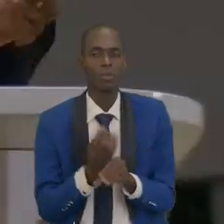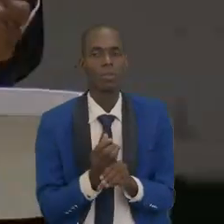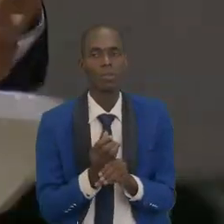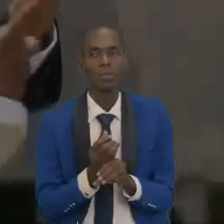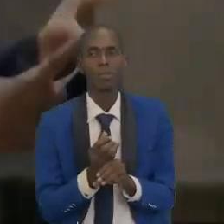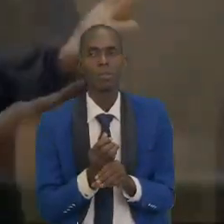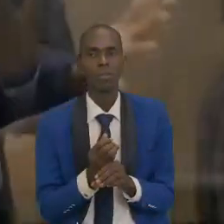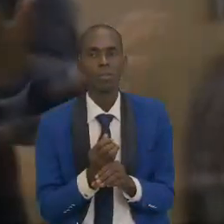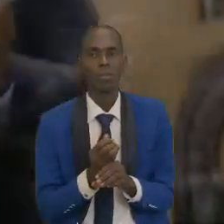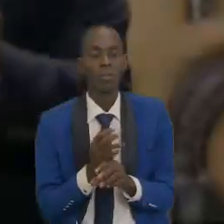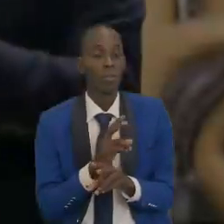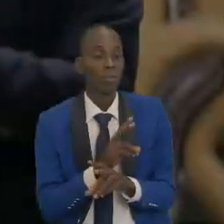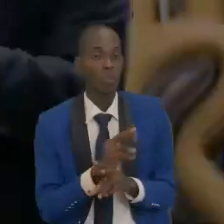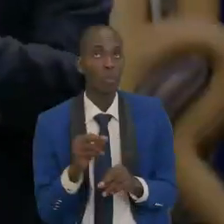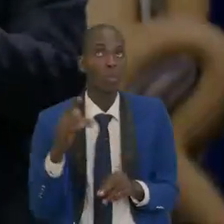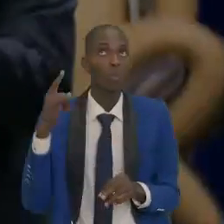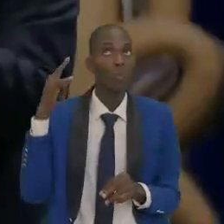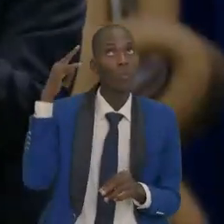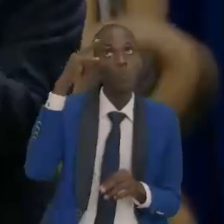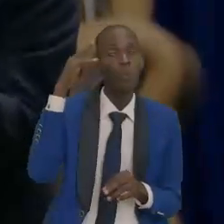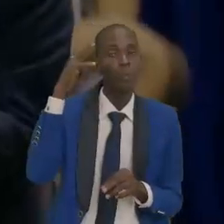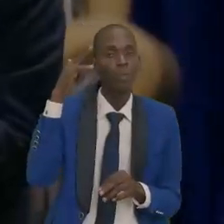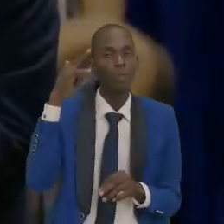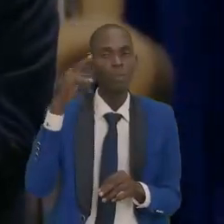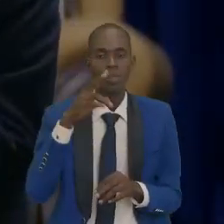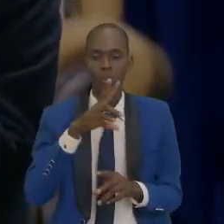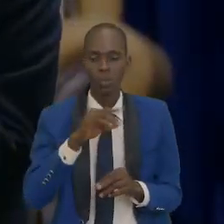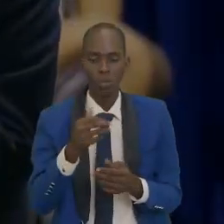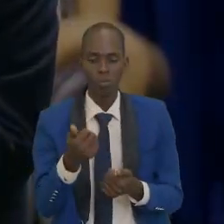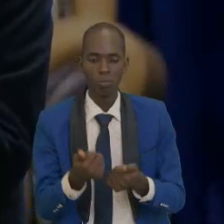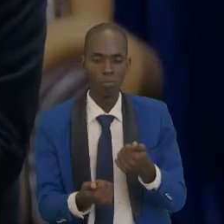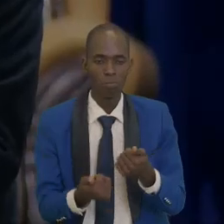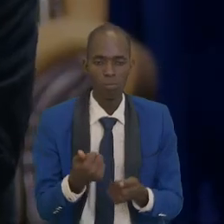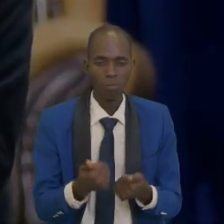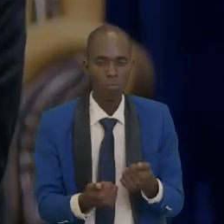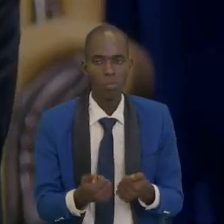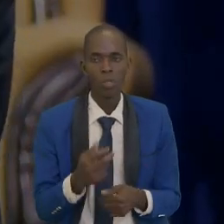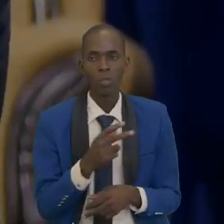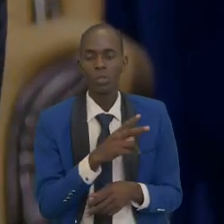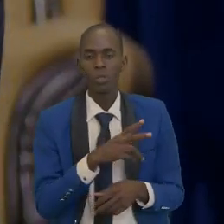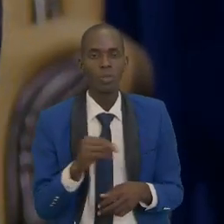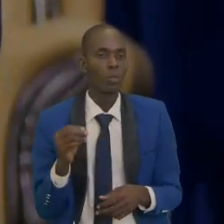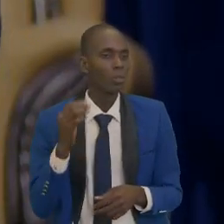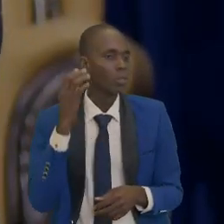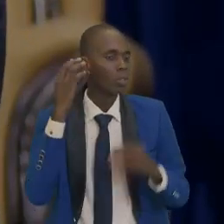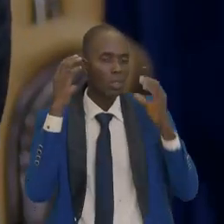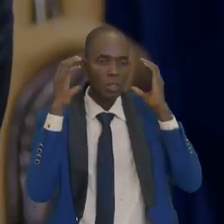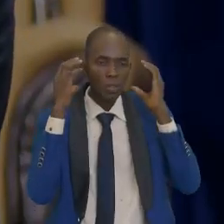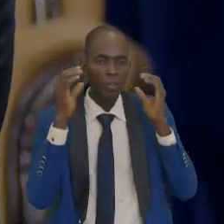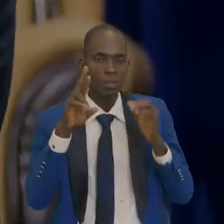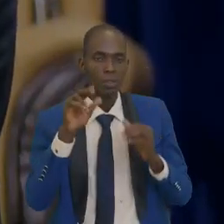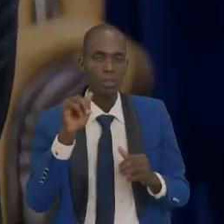no airplane no car no radio no